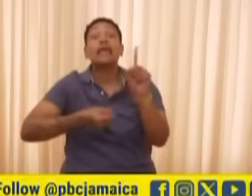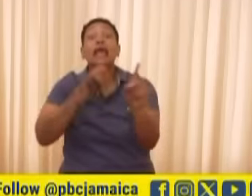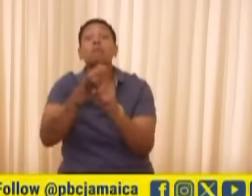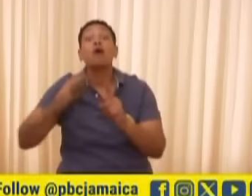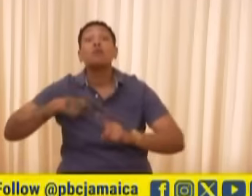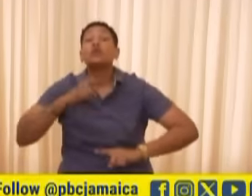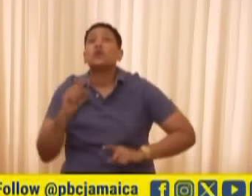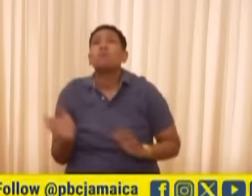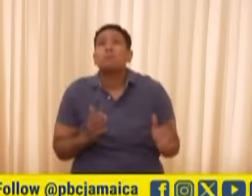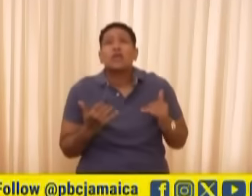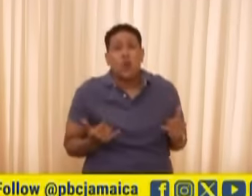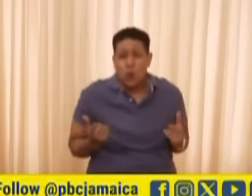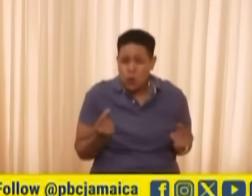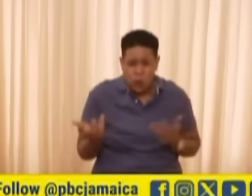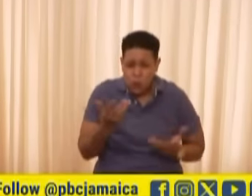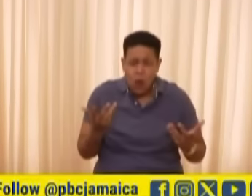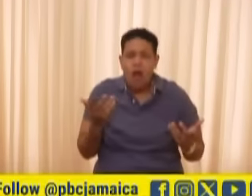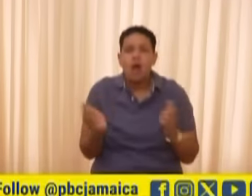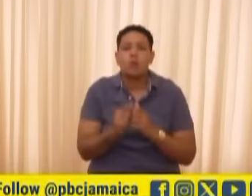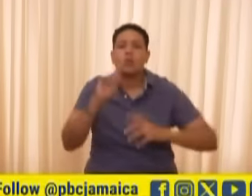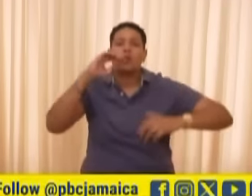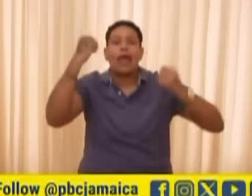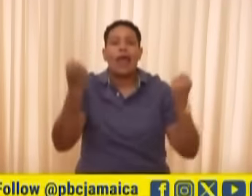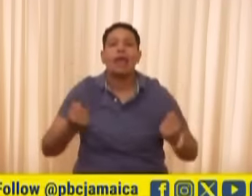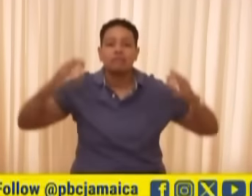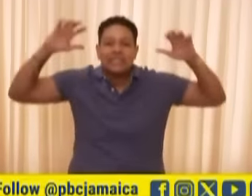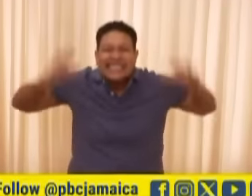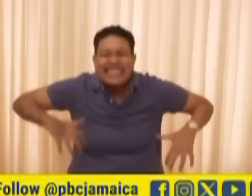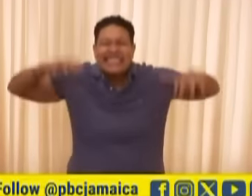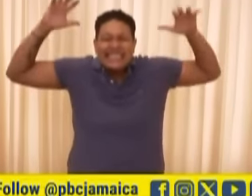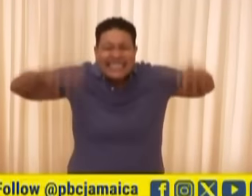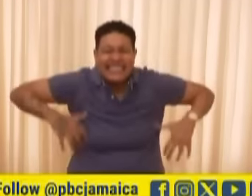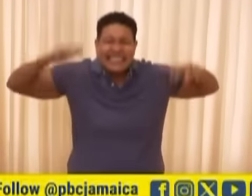should be preparing for would be heavy rains.